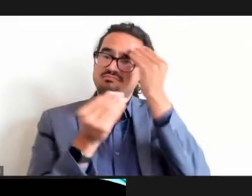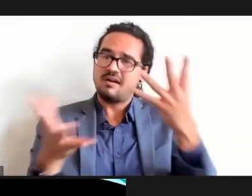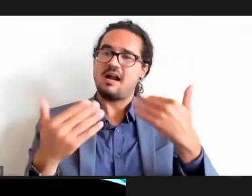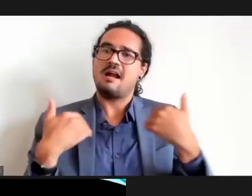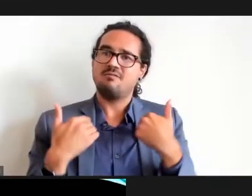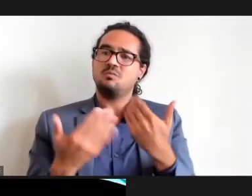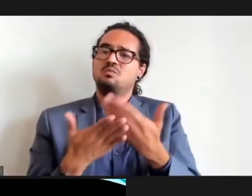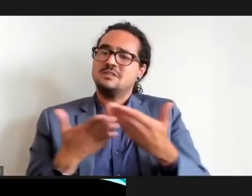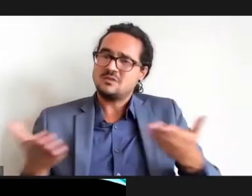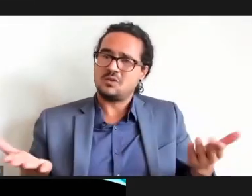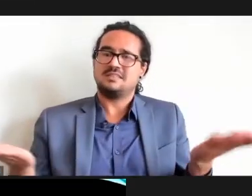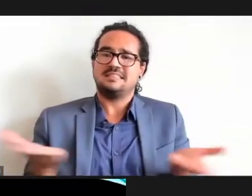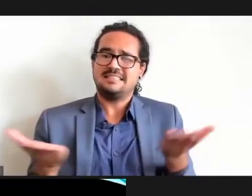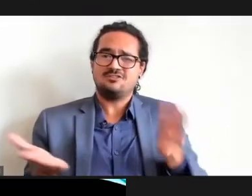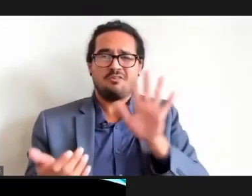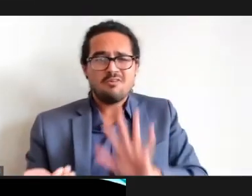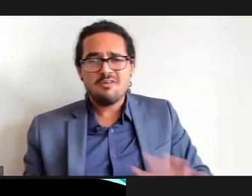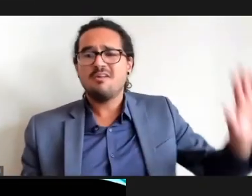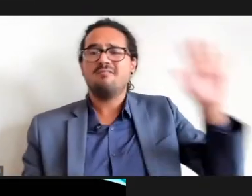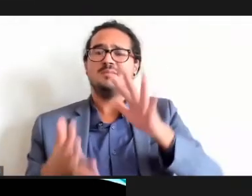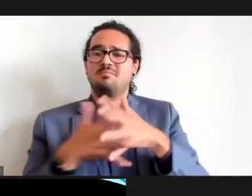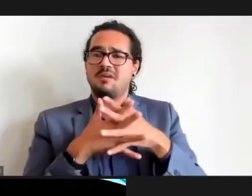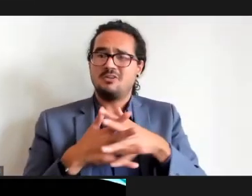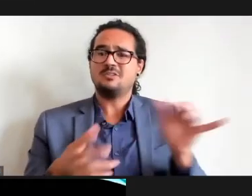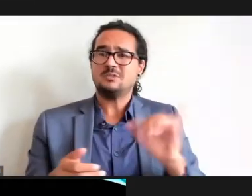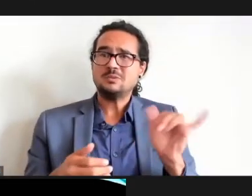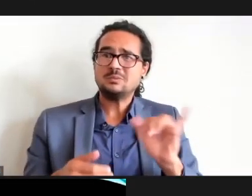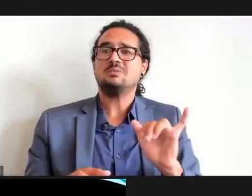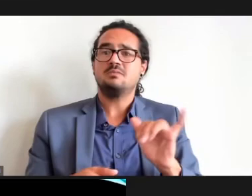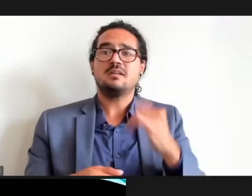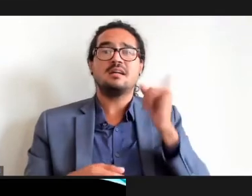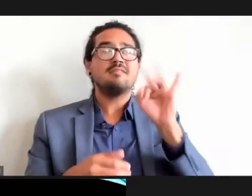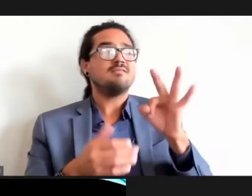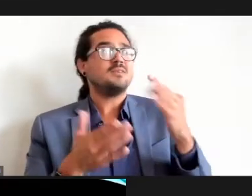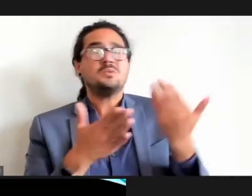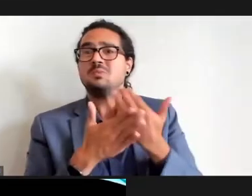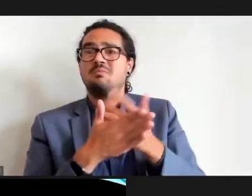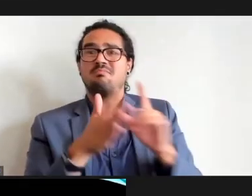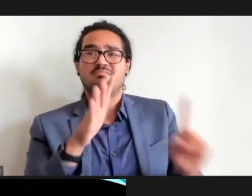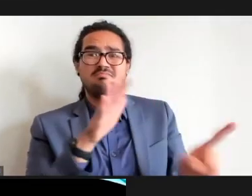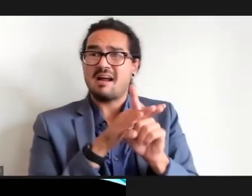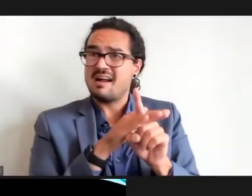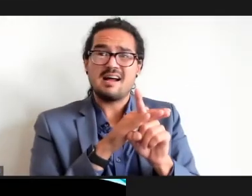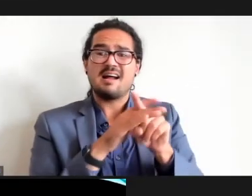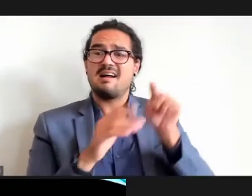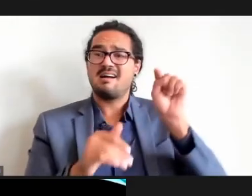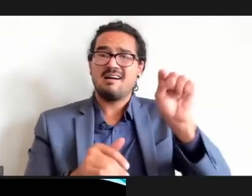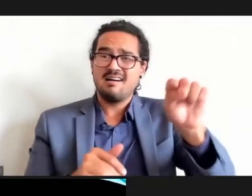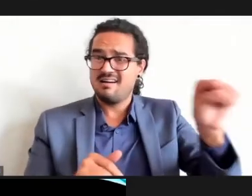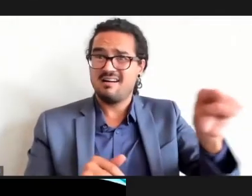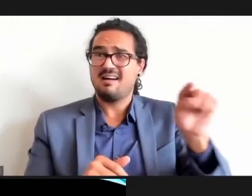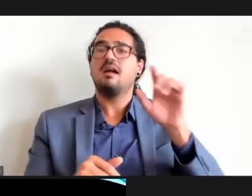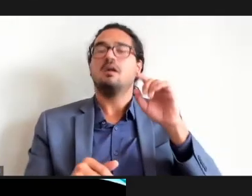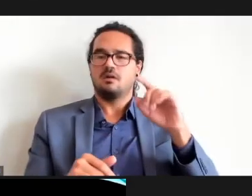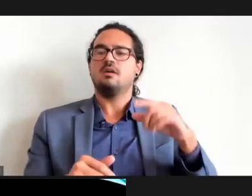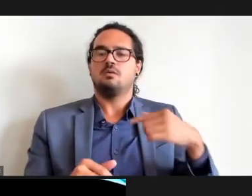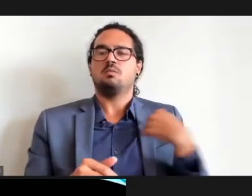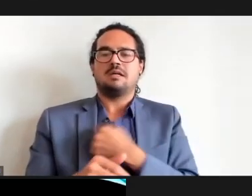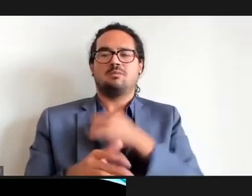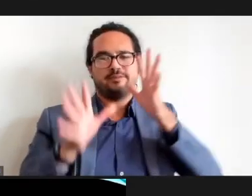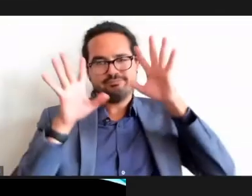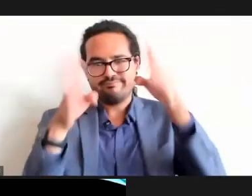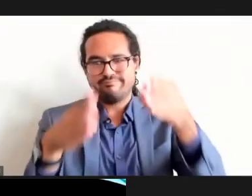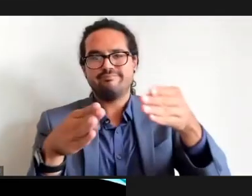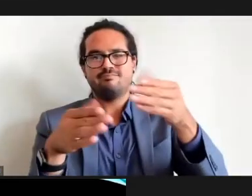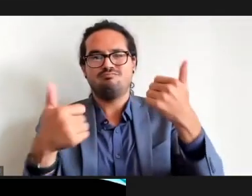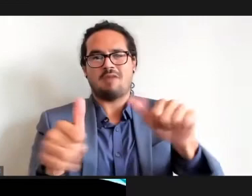we have a new start. And like Chief Weber said, the new starts are a priority in the county, and we have staffing to handle that should